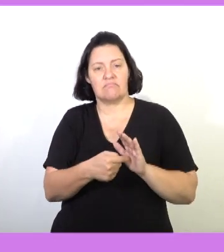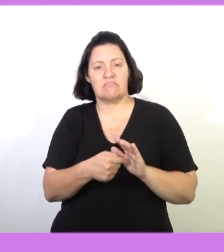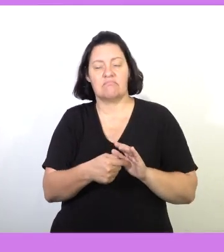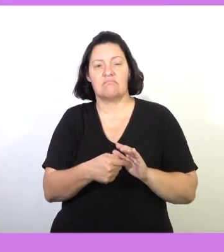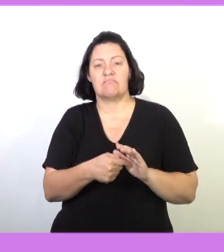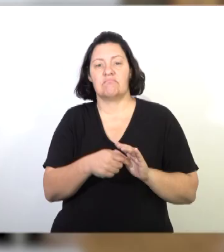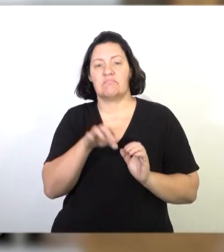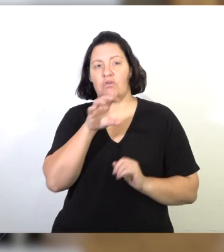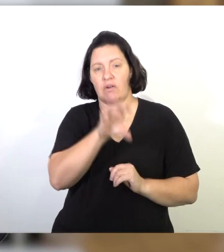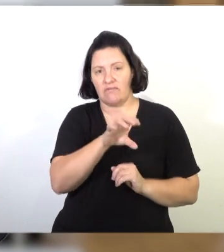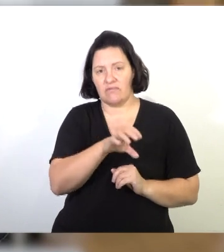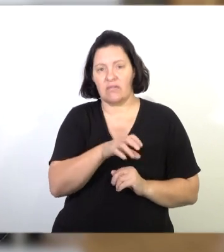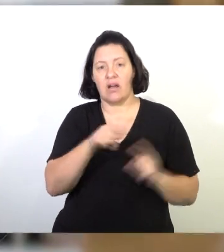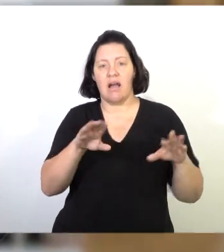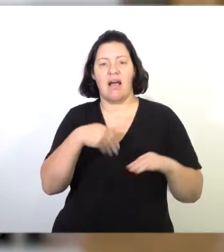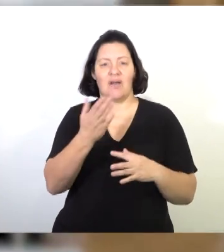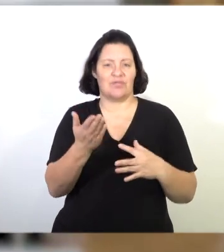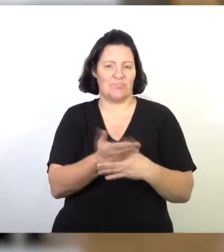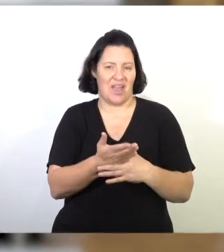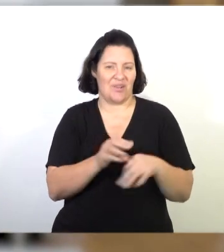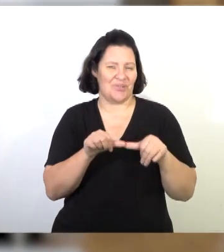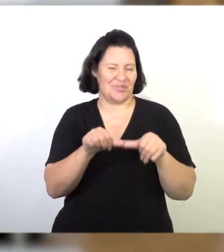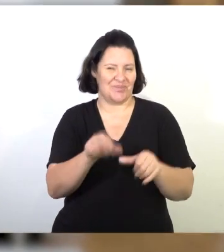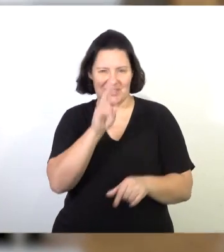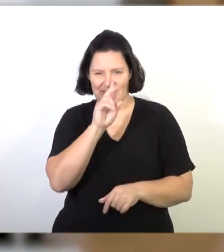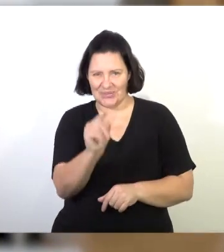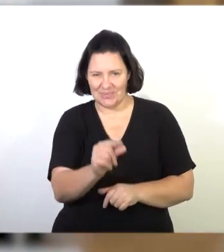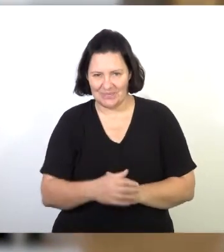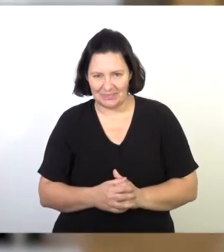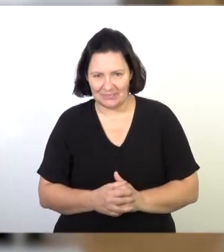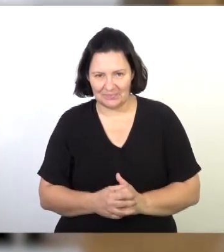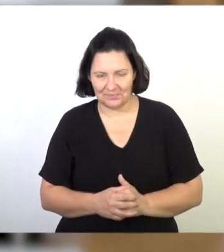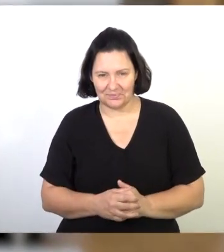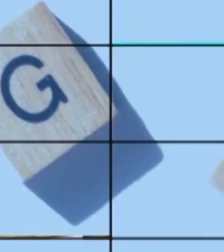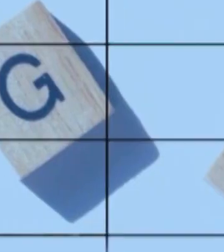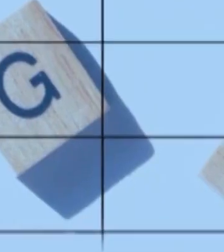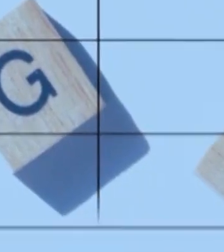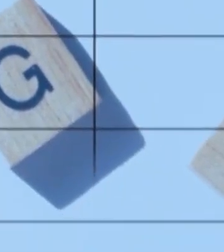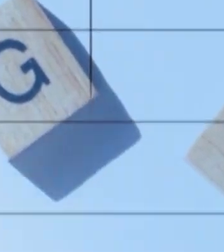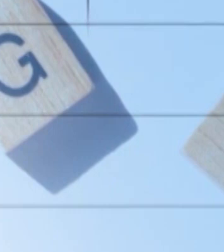will continue with this question and draw the graph after the break. I will see you then.